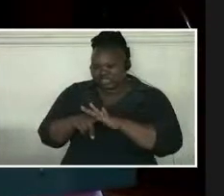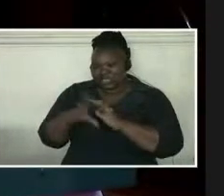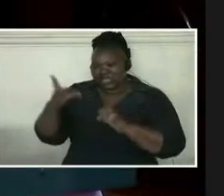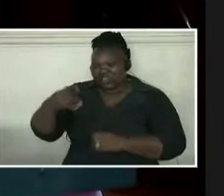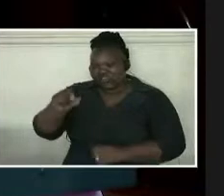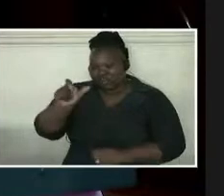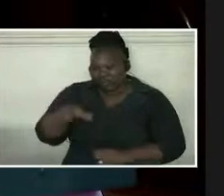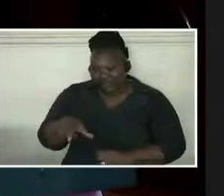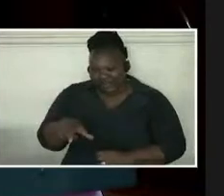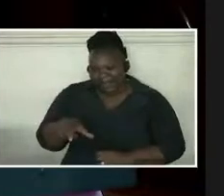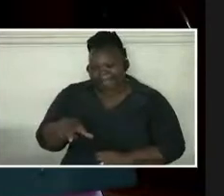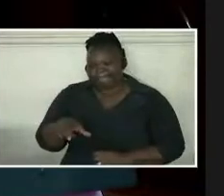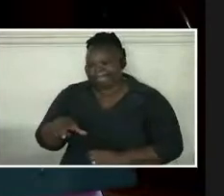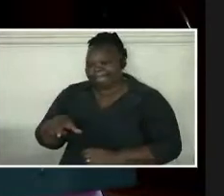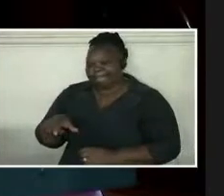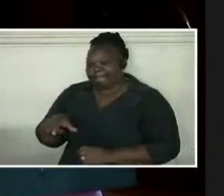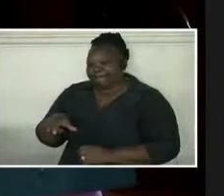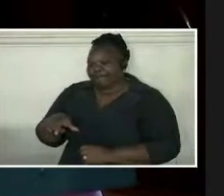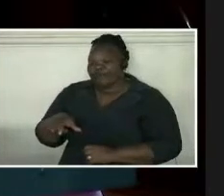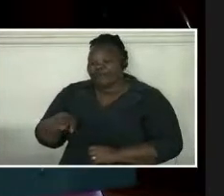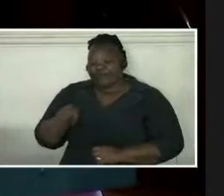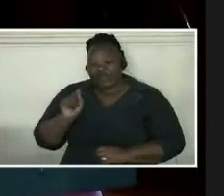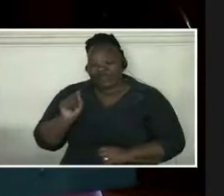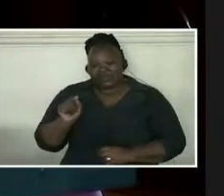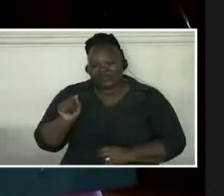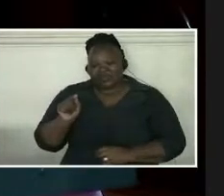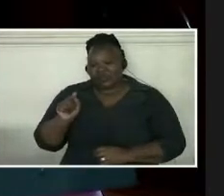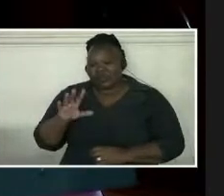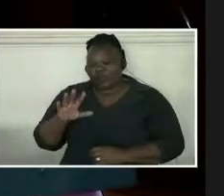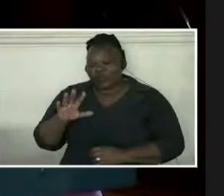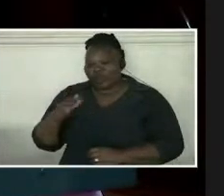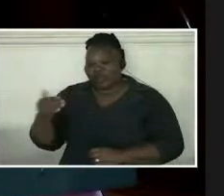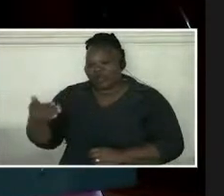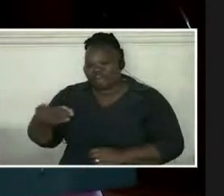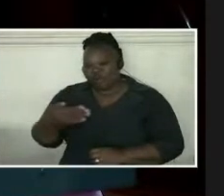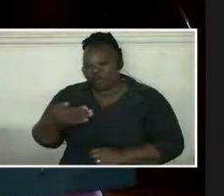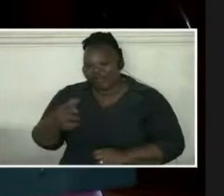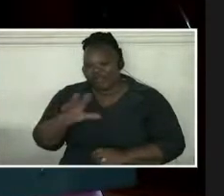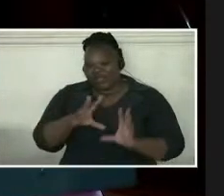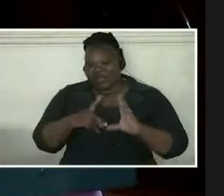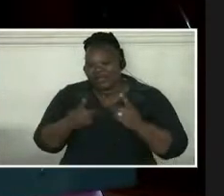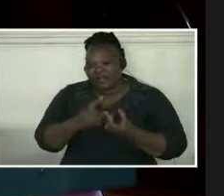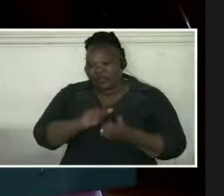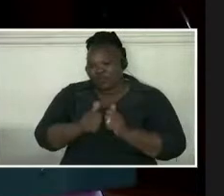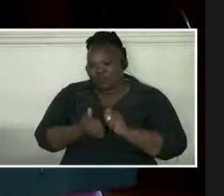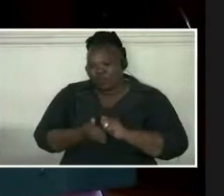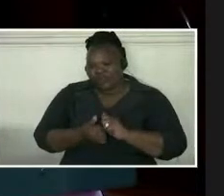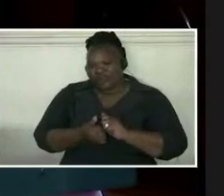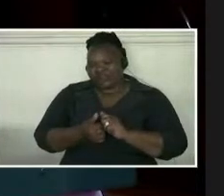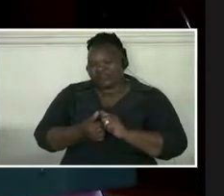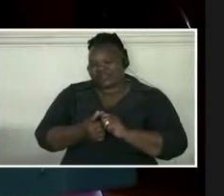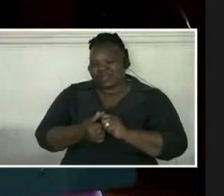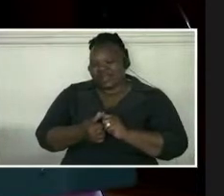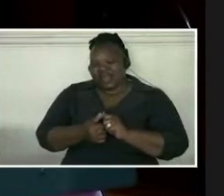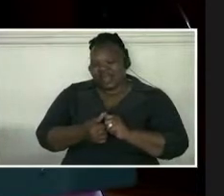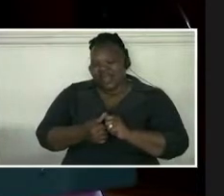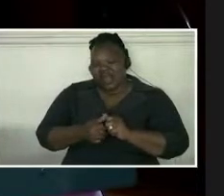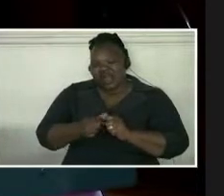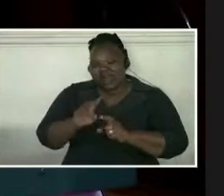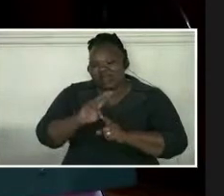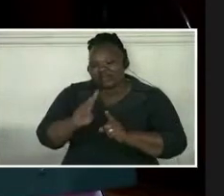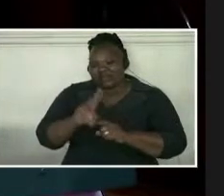this is uncertain and we put forward that the department of sport arts and culture must submit a